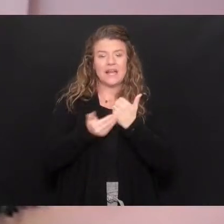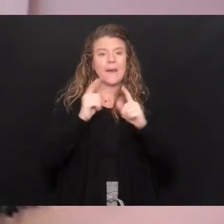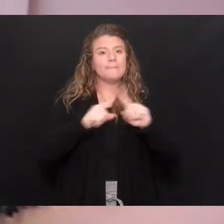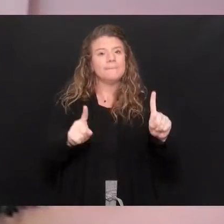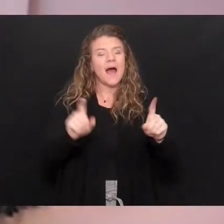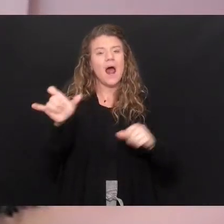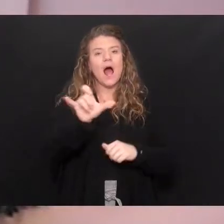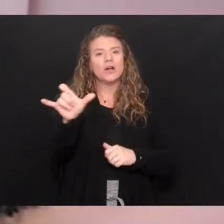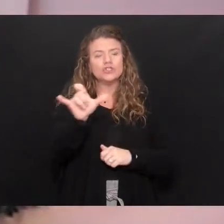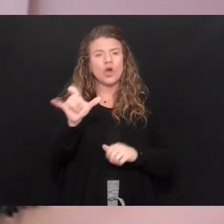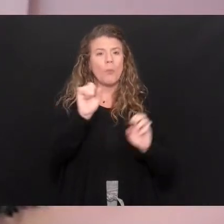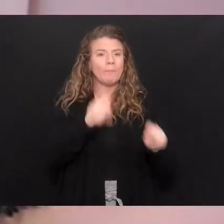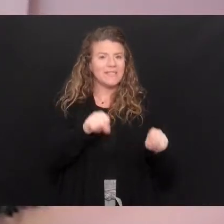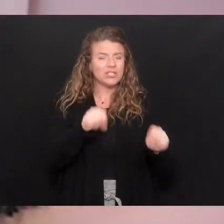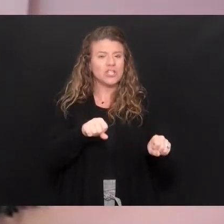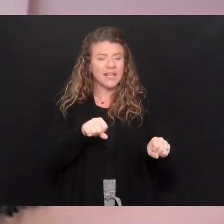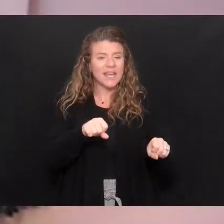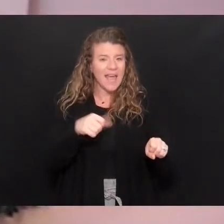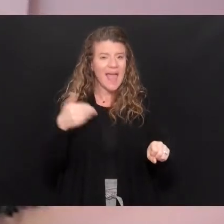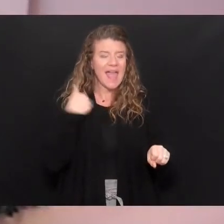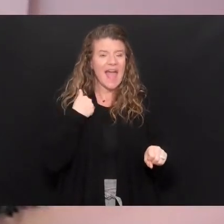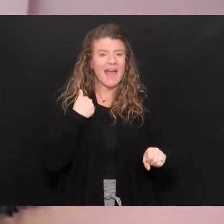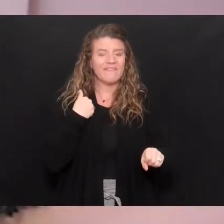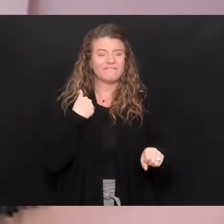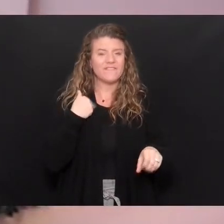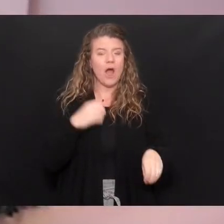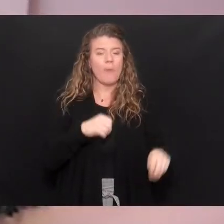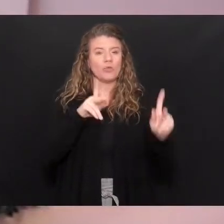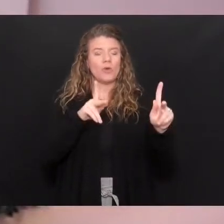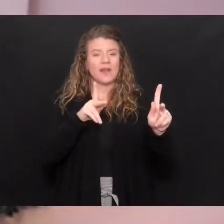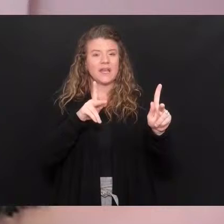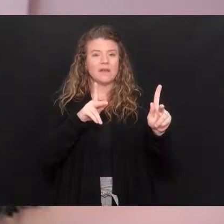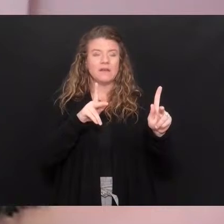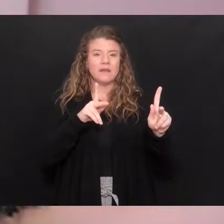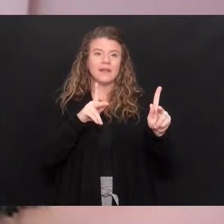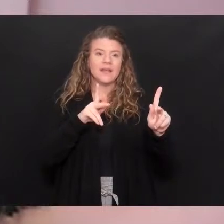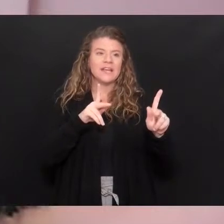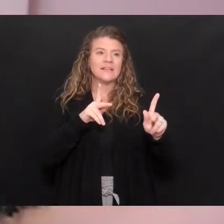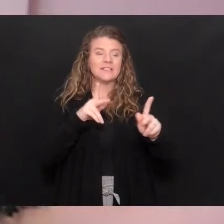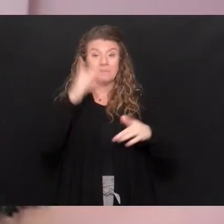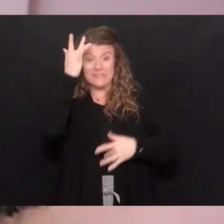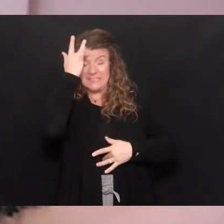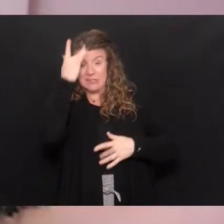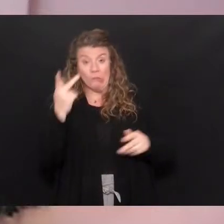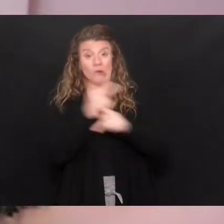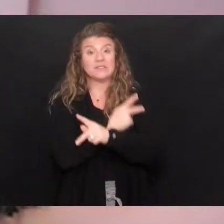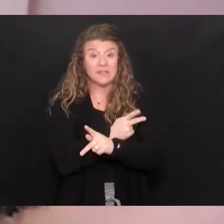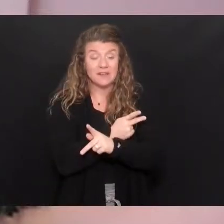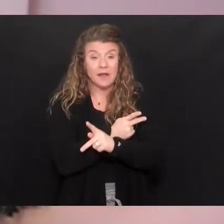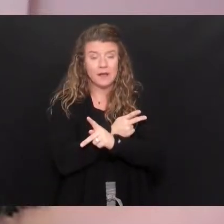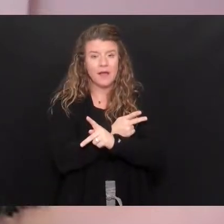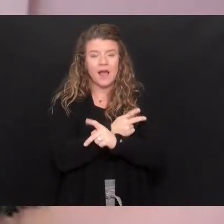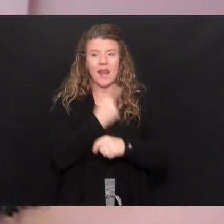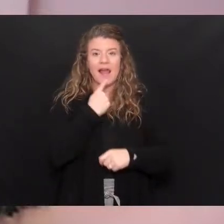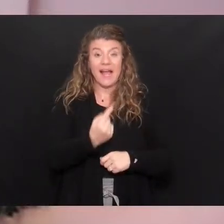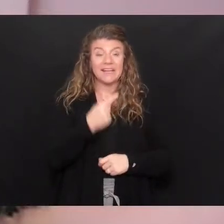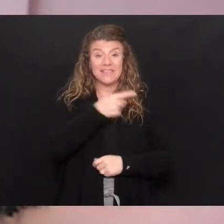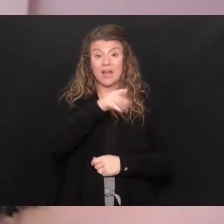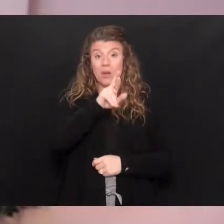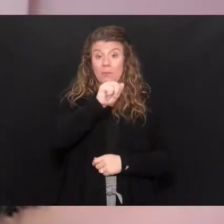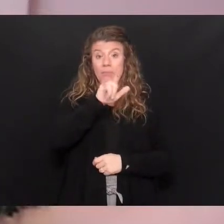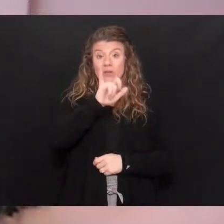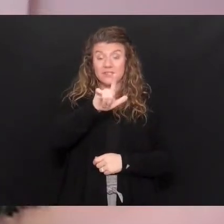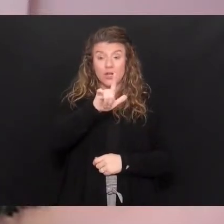also potentially have the opportunity to be sicker. And as I said, in Brazil, with